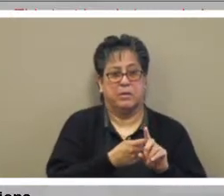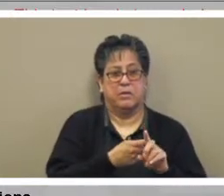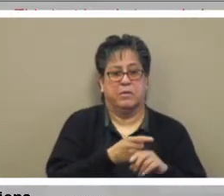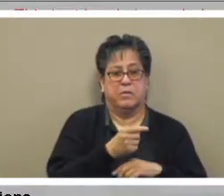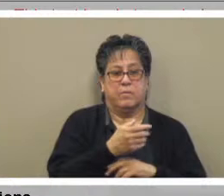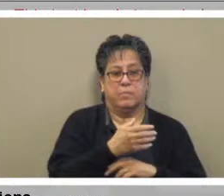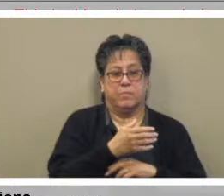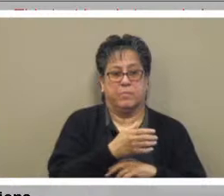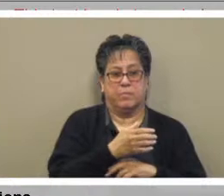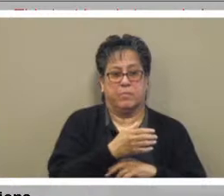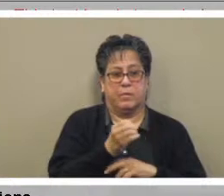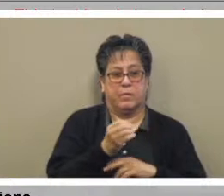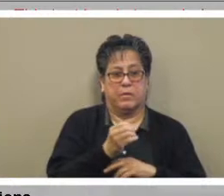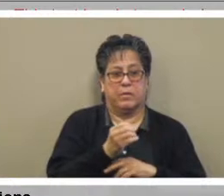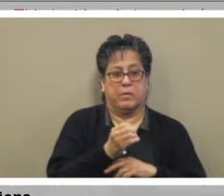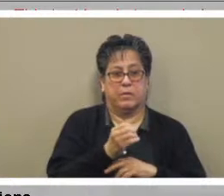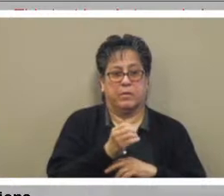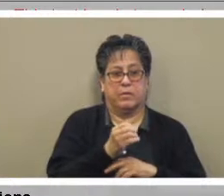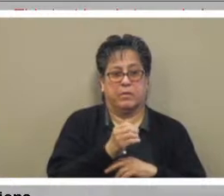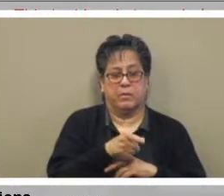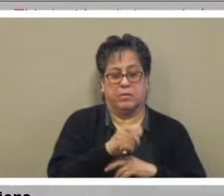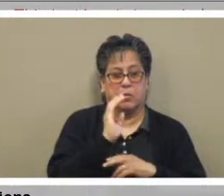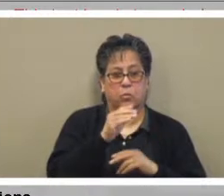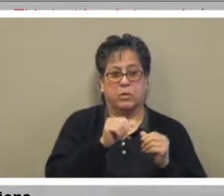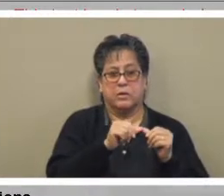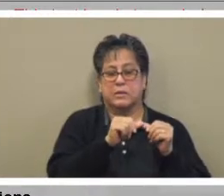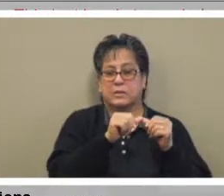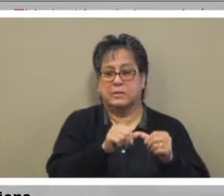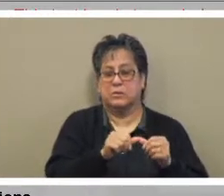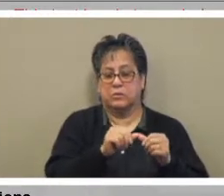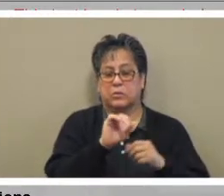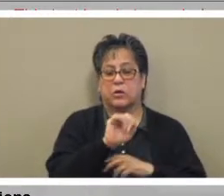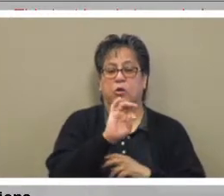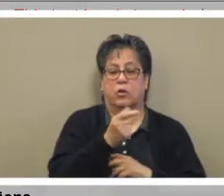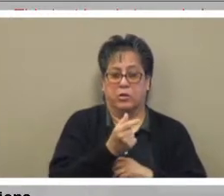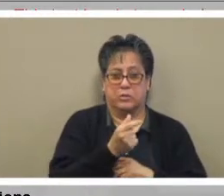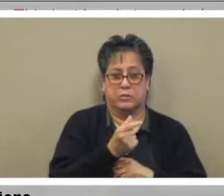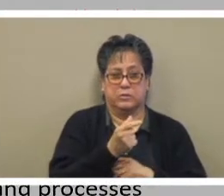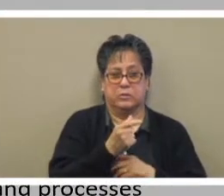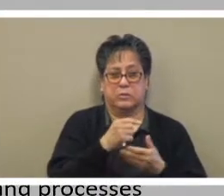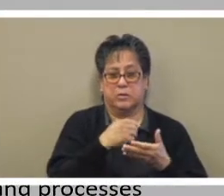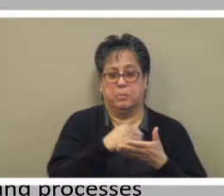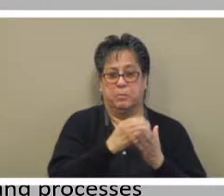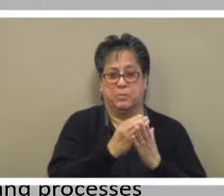financial report, and we'll continue through August to the budget adoption.